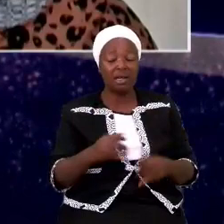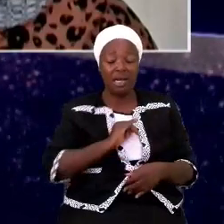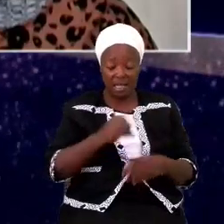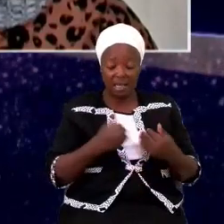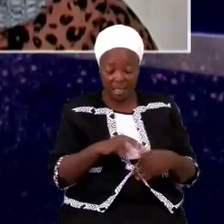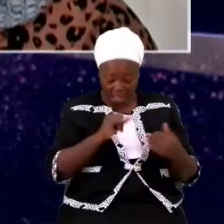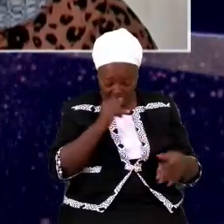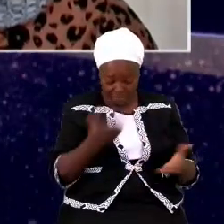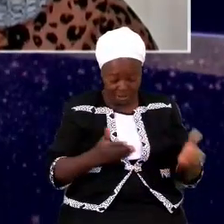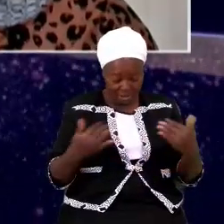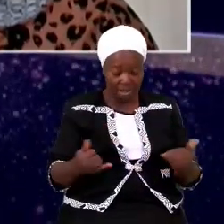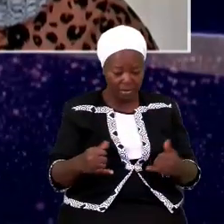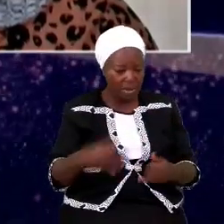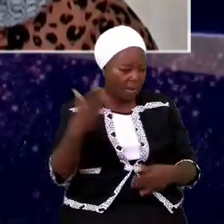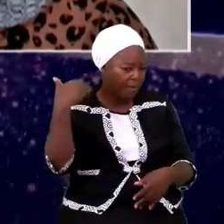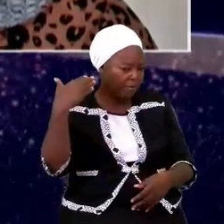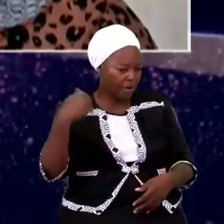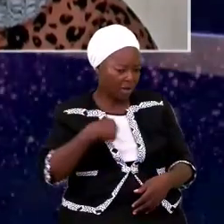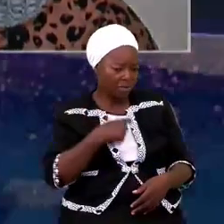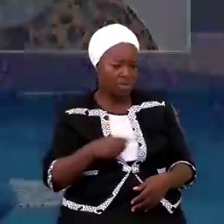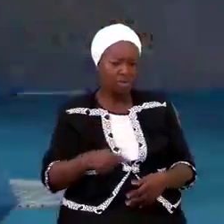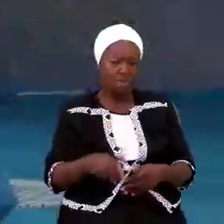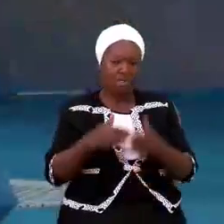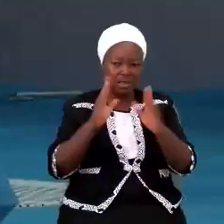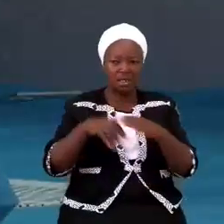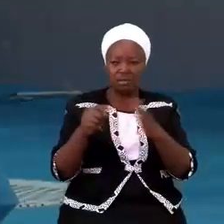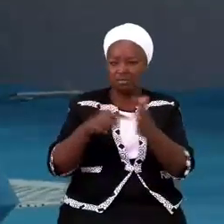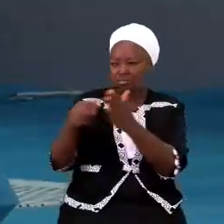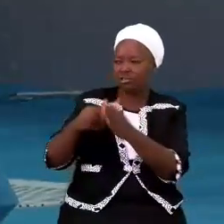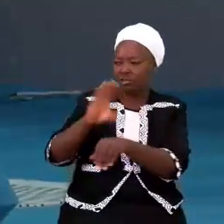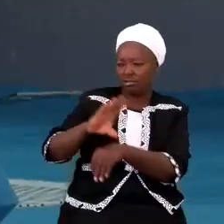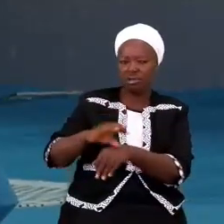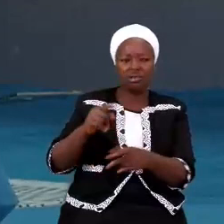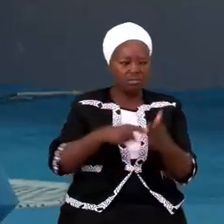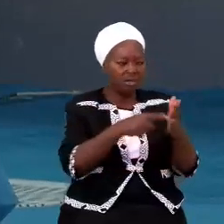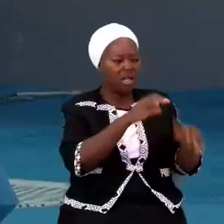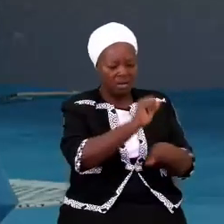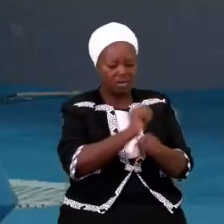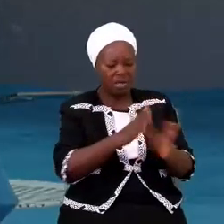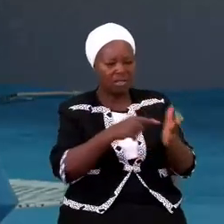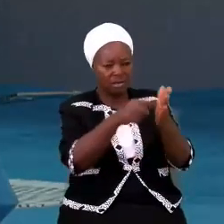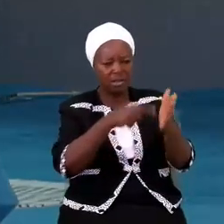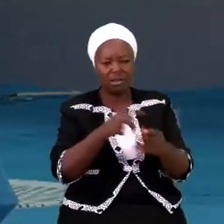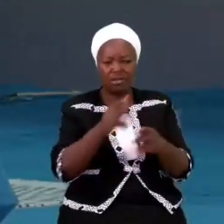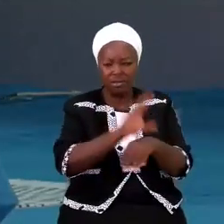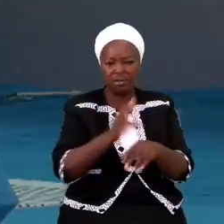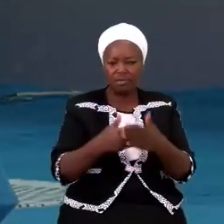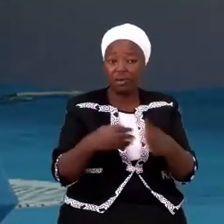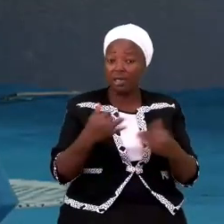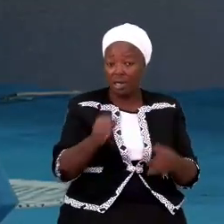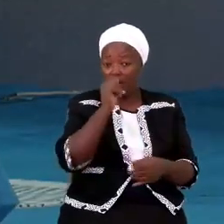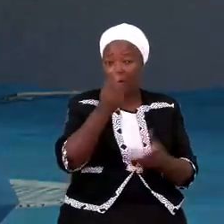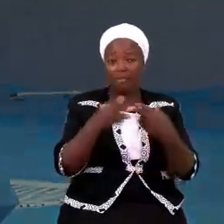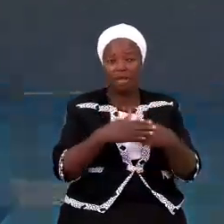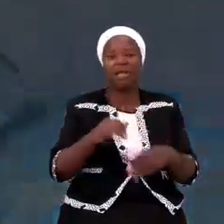I'm back and I want to. The man did not do that. You don't merit anything. If you're coming back, you